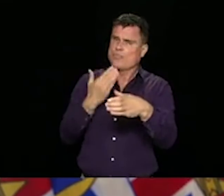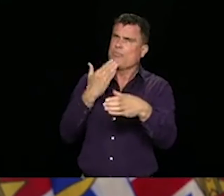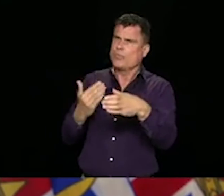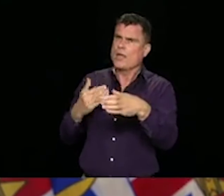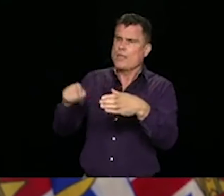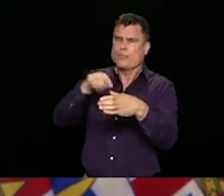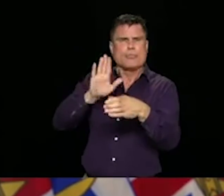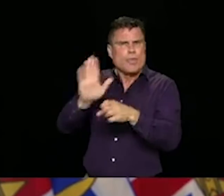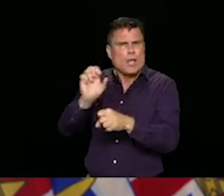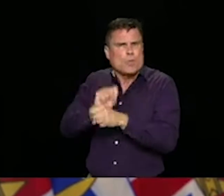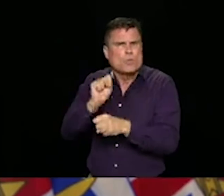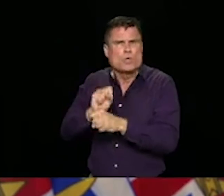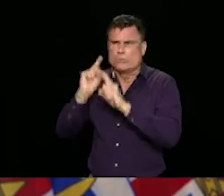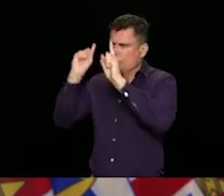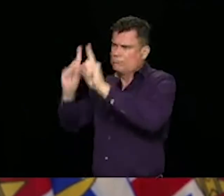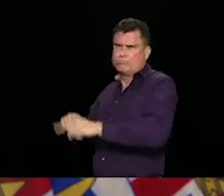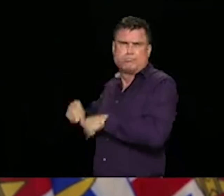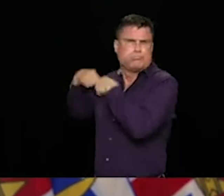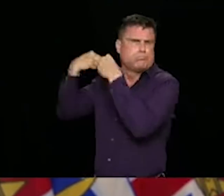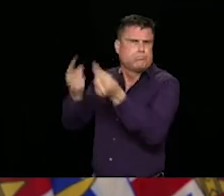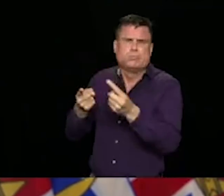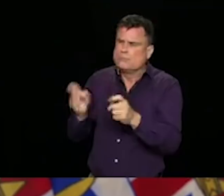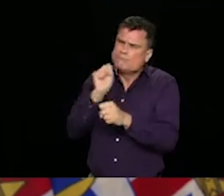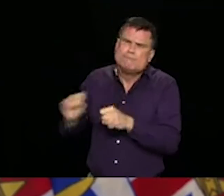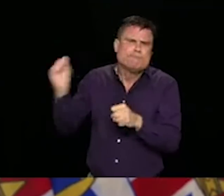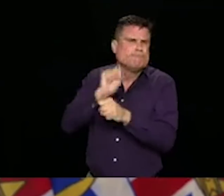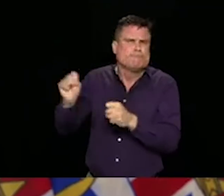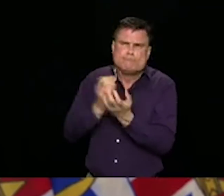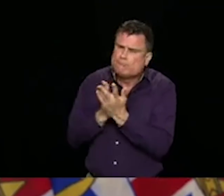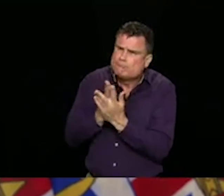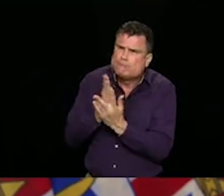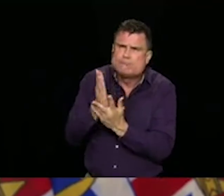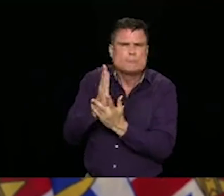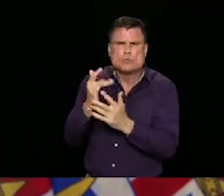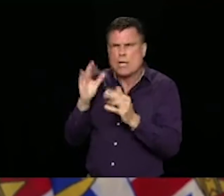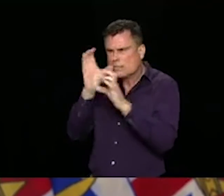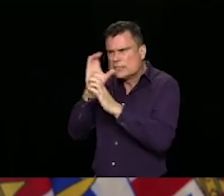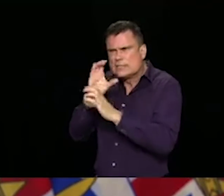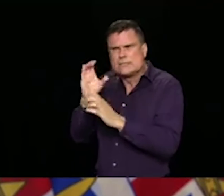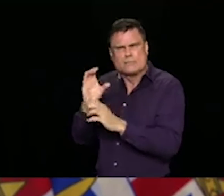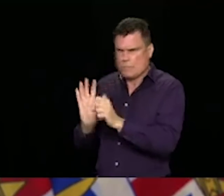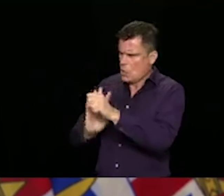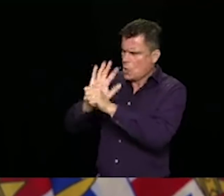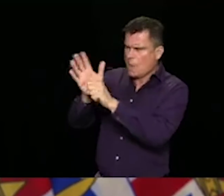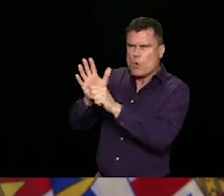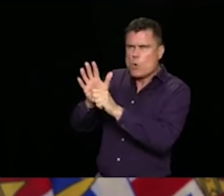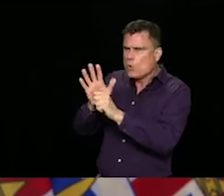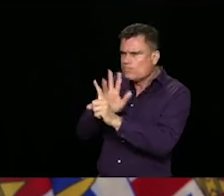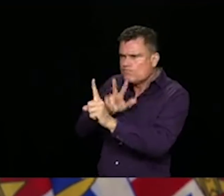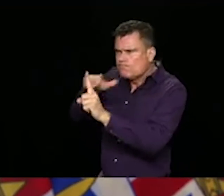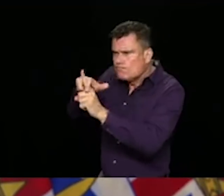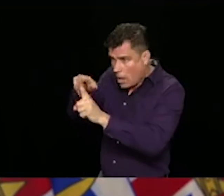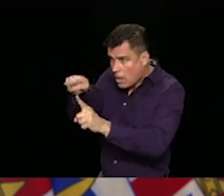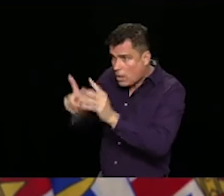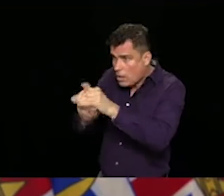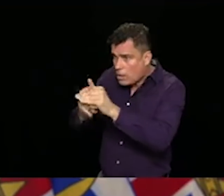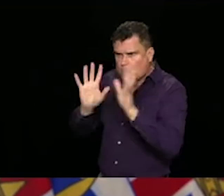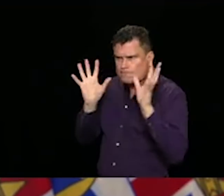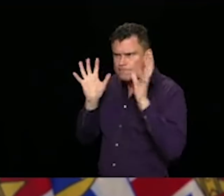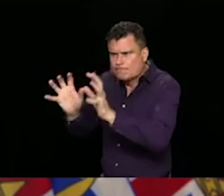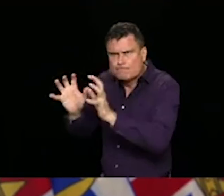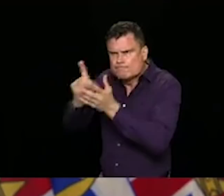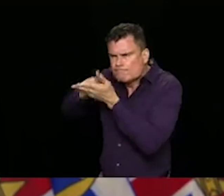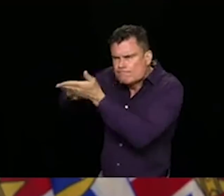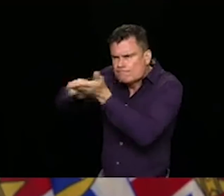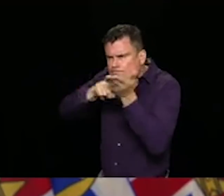track the spread of COVID-19 so that we can put out any hotspots that arise as we're moving into this next phase